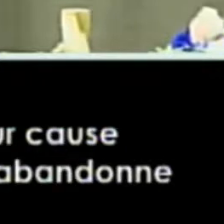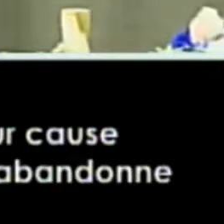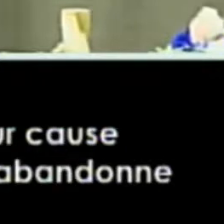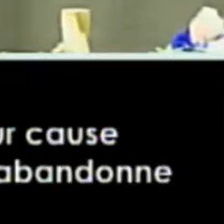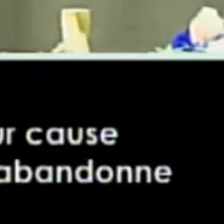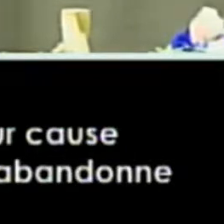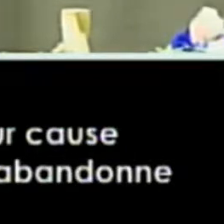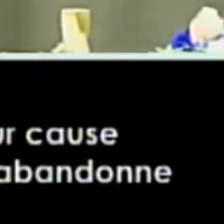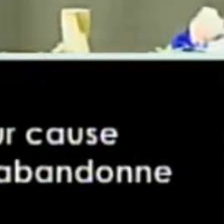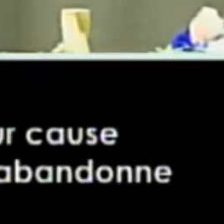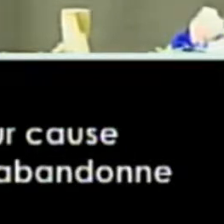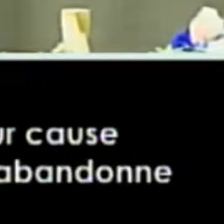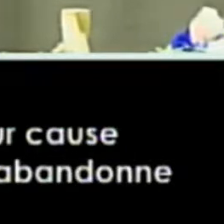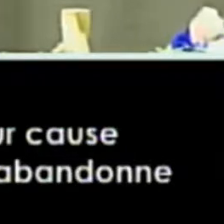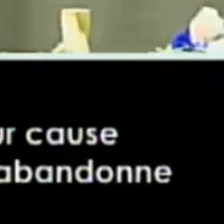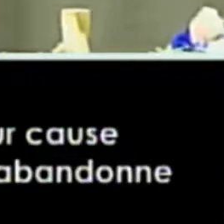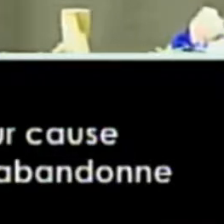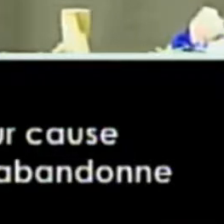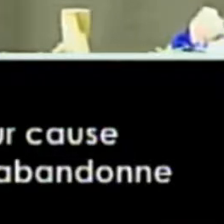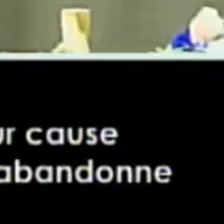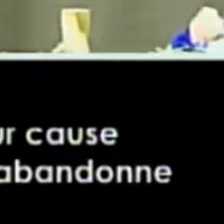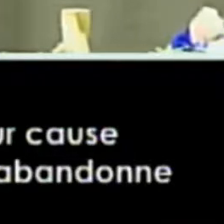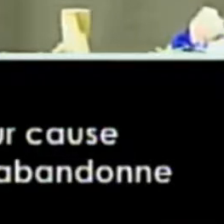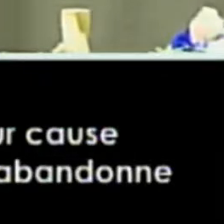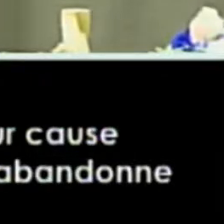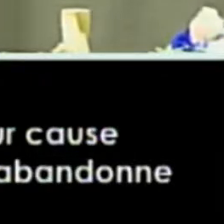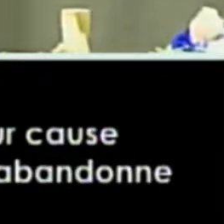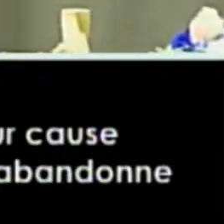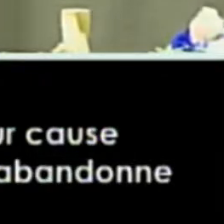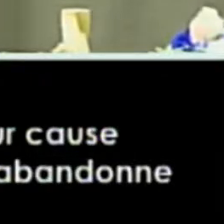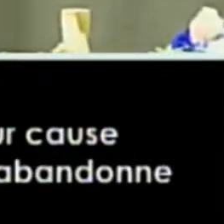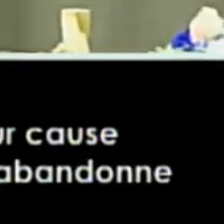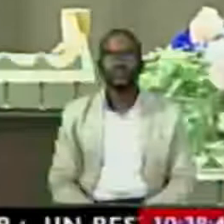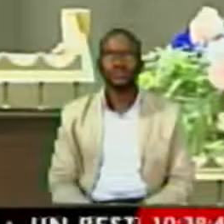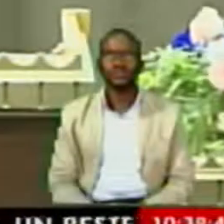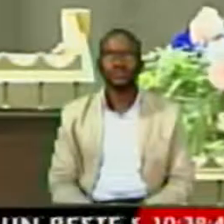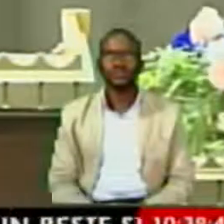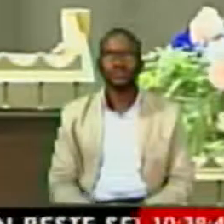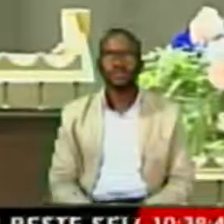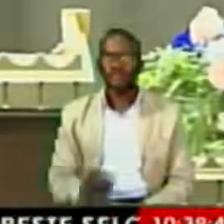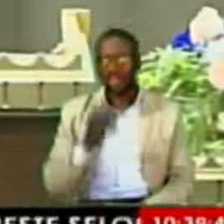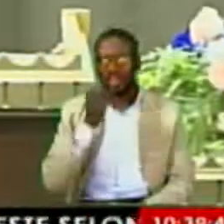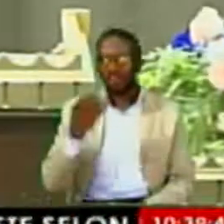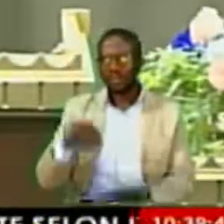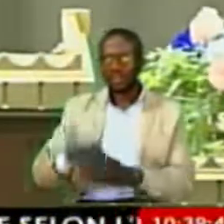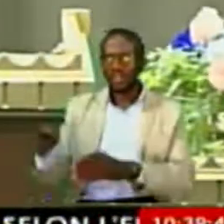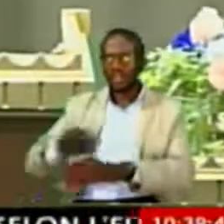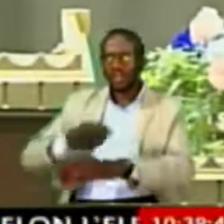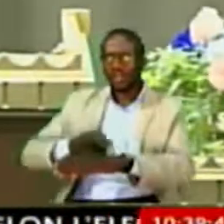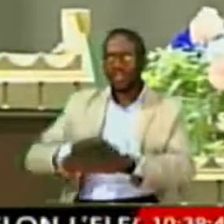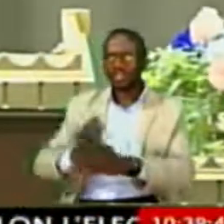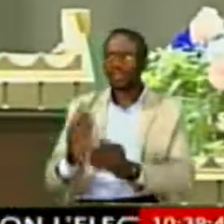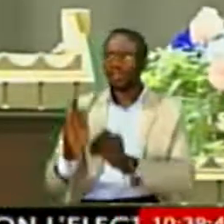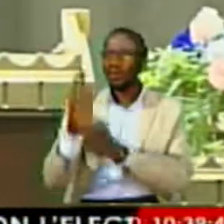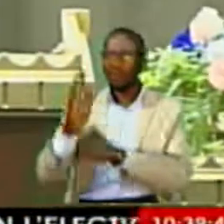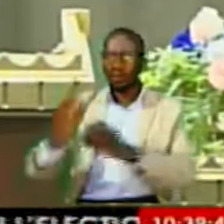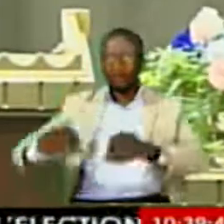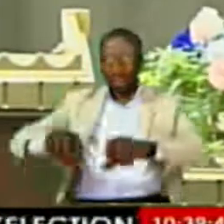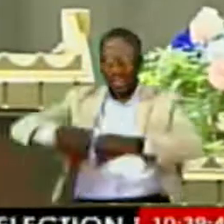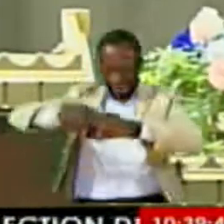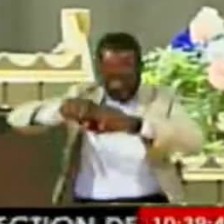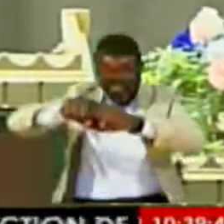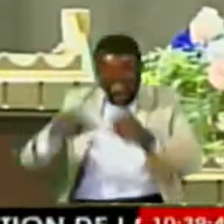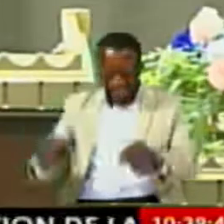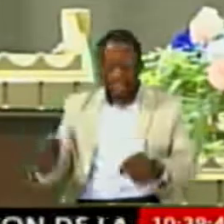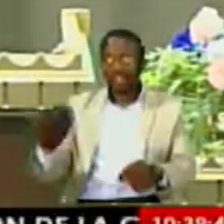Mais crains. But fear. À ce temps-là. In that time. Dieu avait coupé Israël. God cut off Israel.